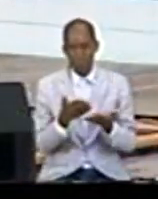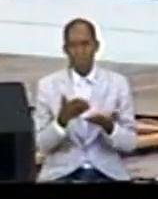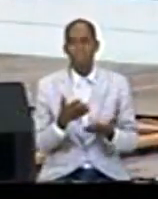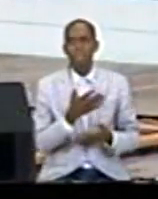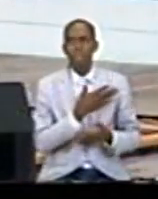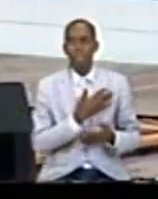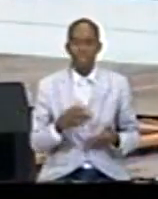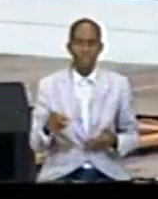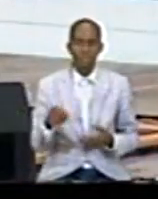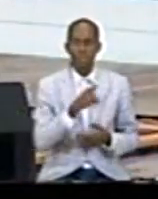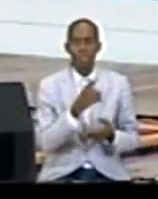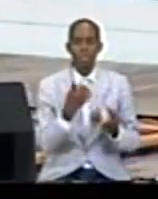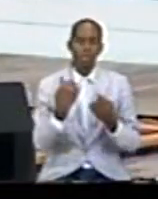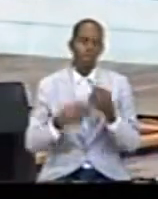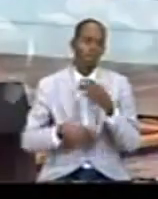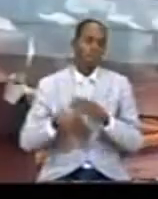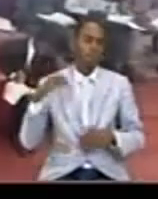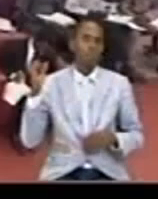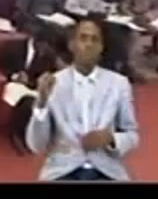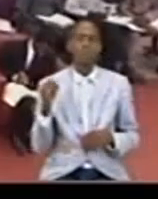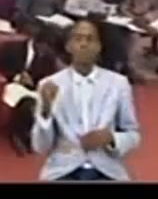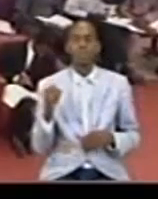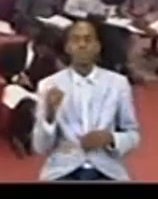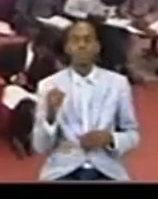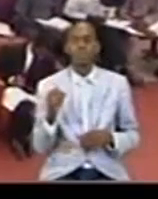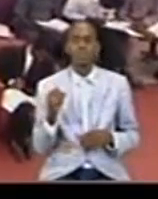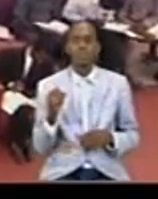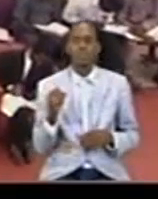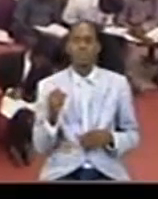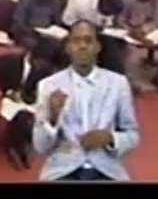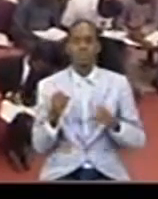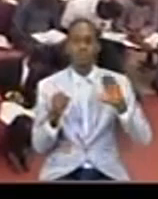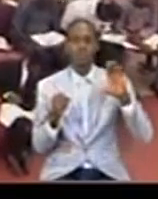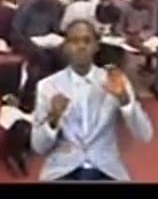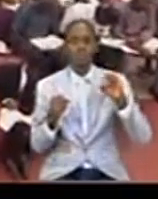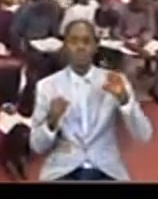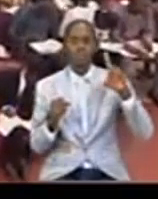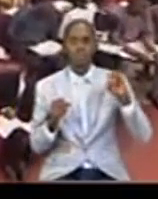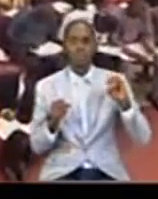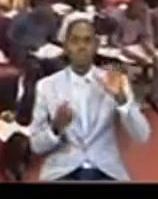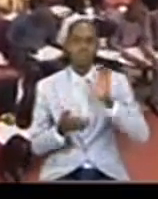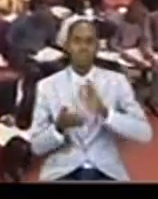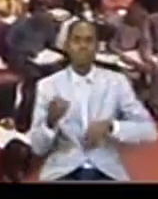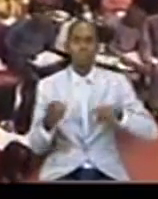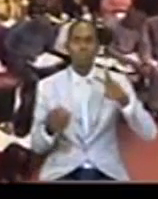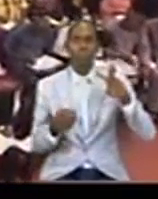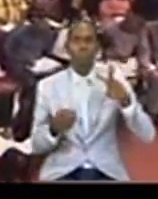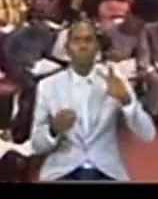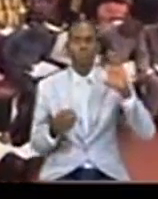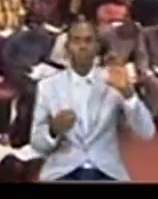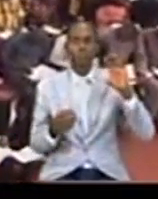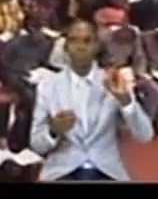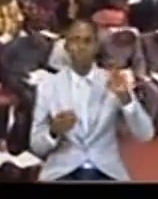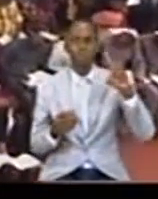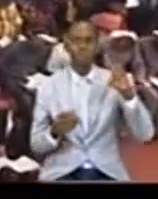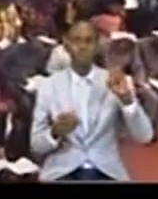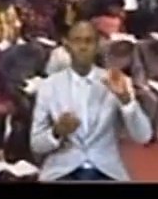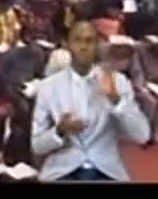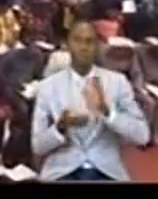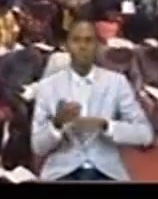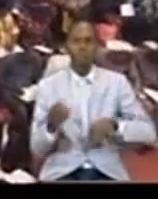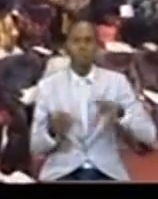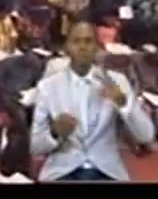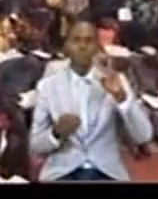And they come out. Colossians chapter 2. In Colossians